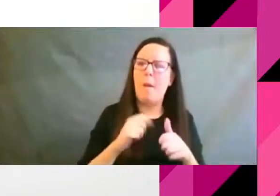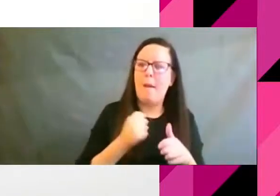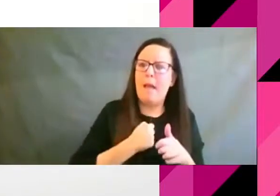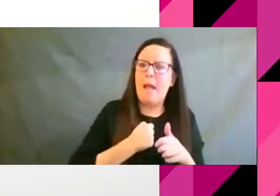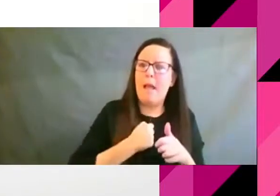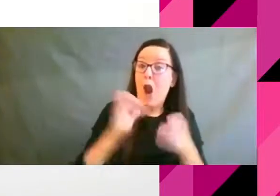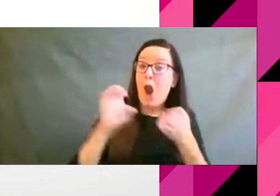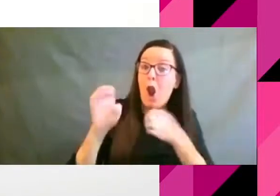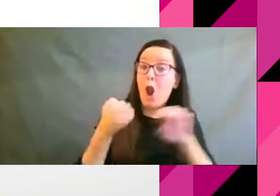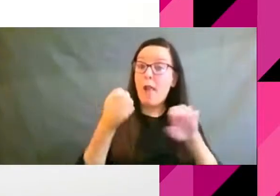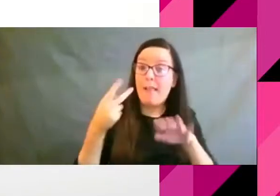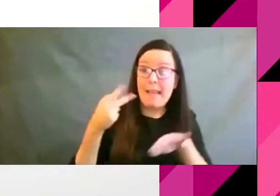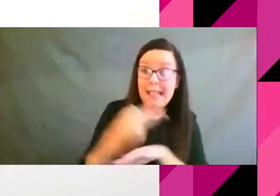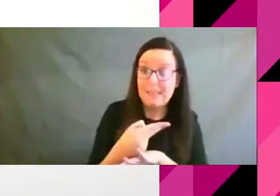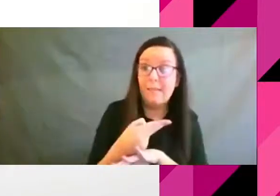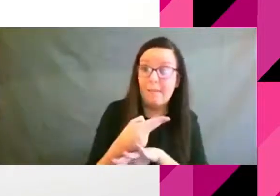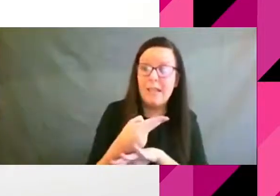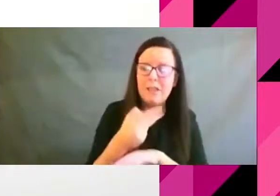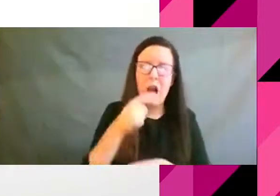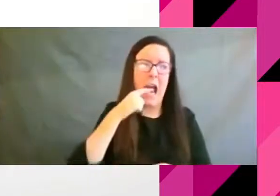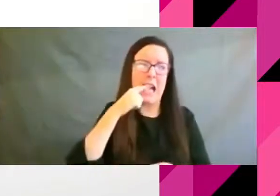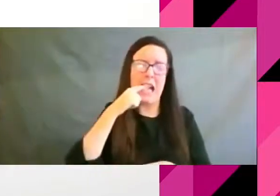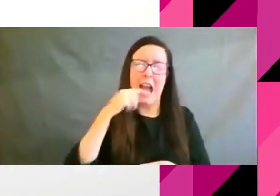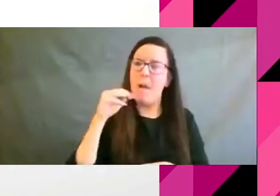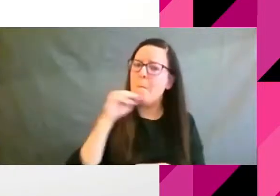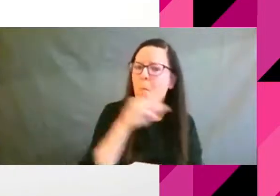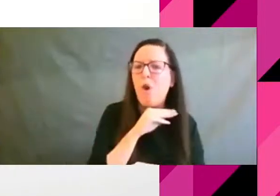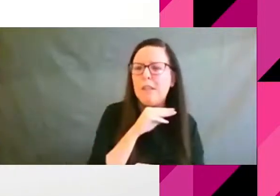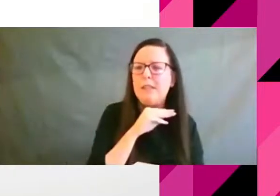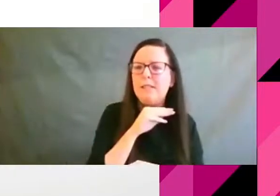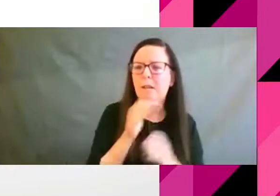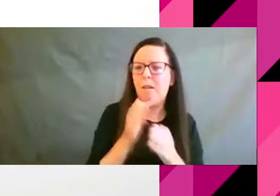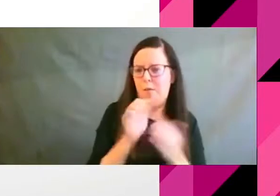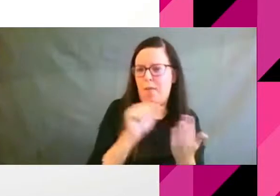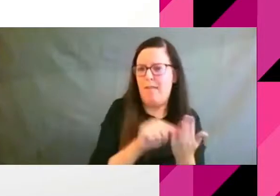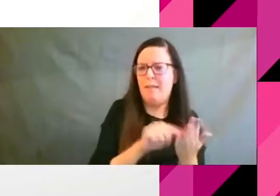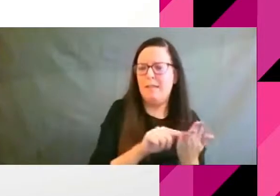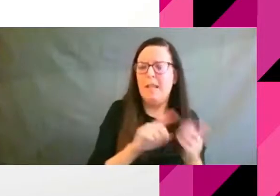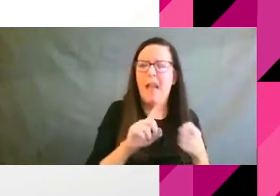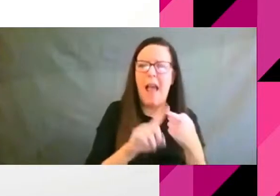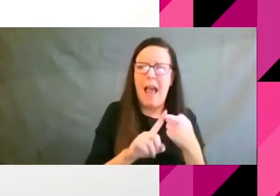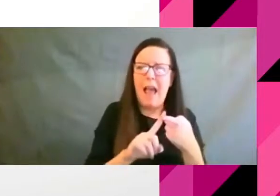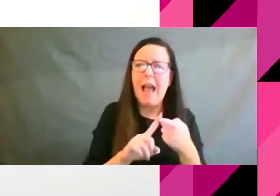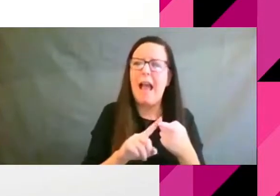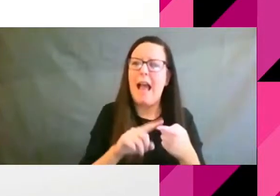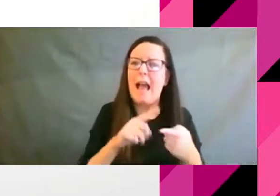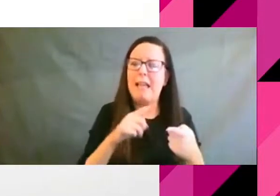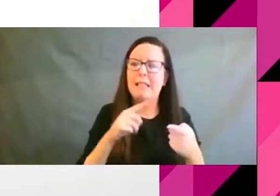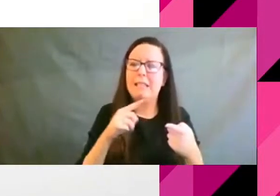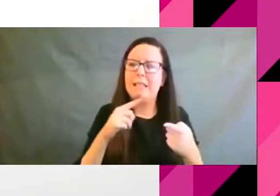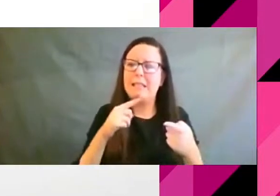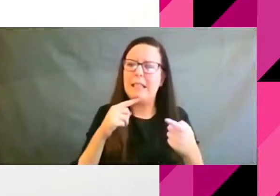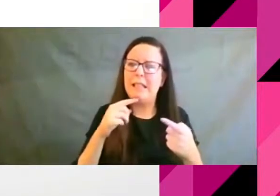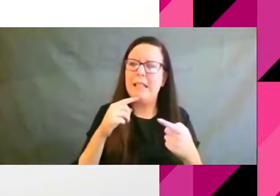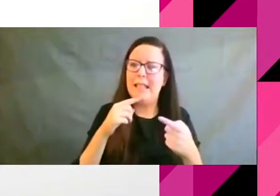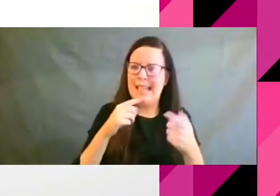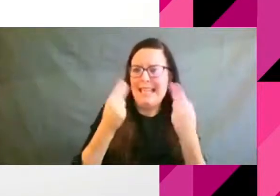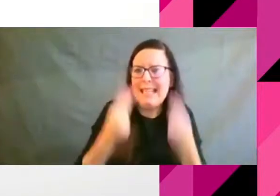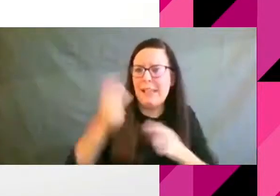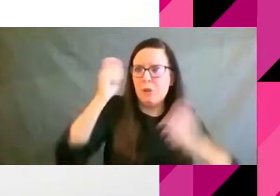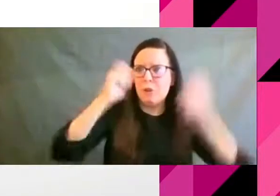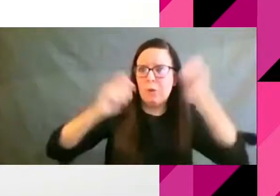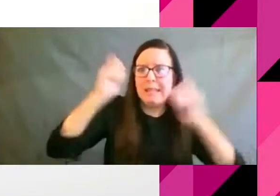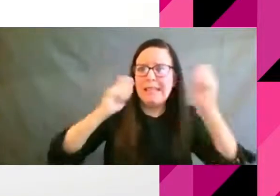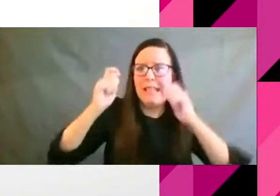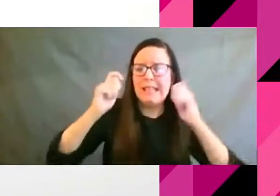from the youth justice system are extremely important in this regard. And I am keen that these interventions are effectively considered as part of the